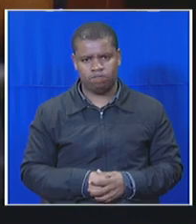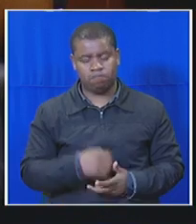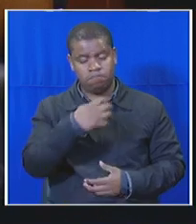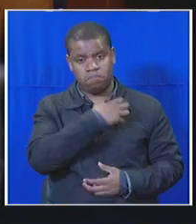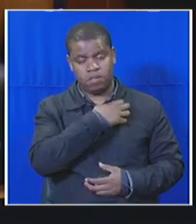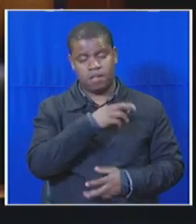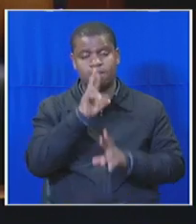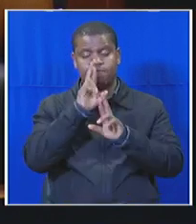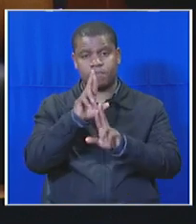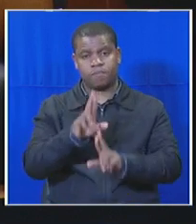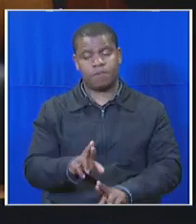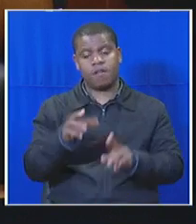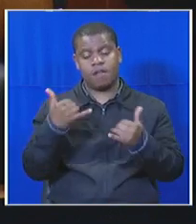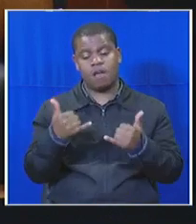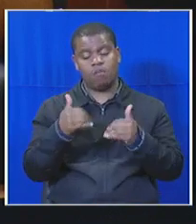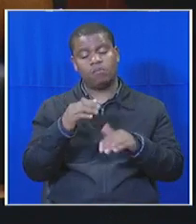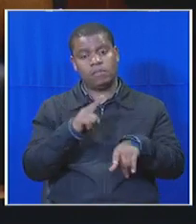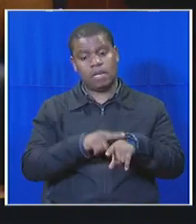ministerial responses.